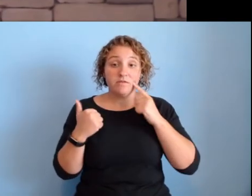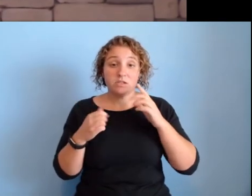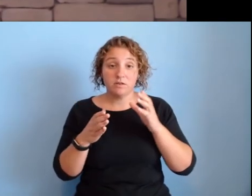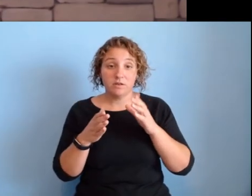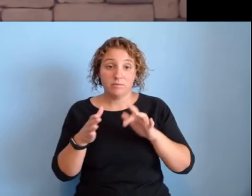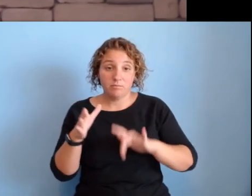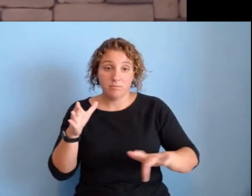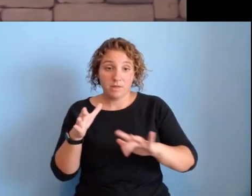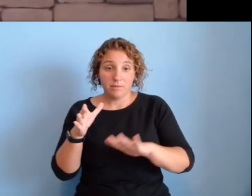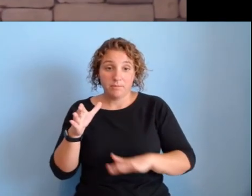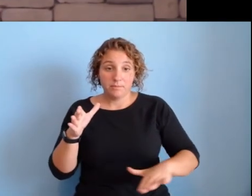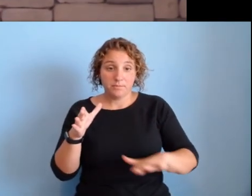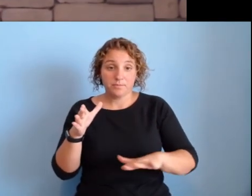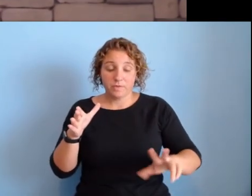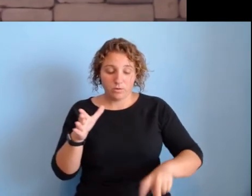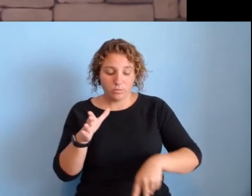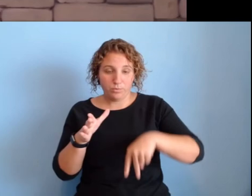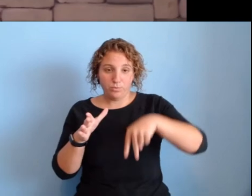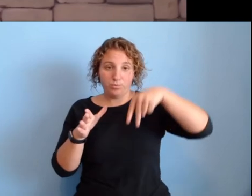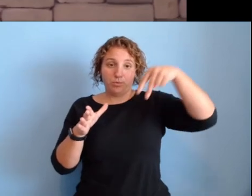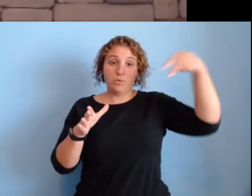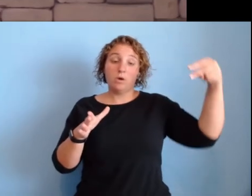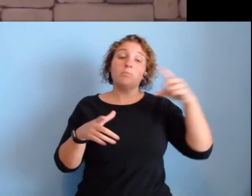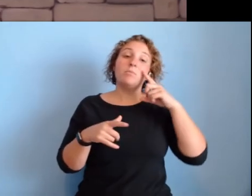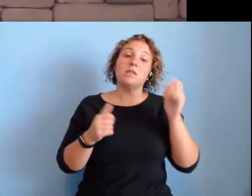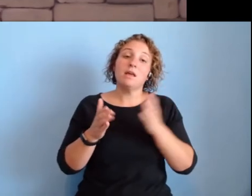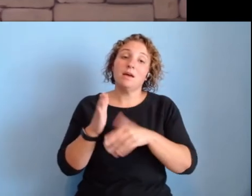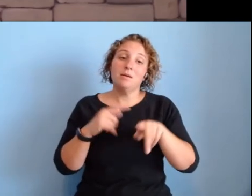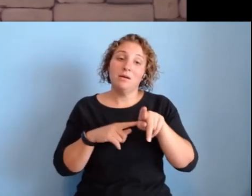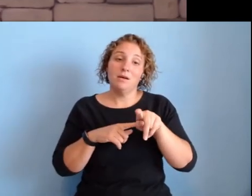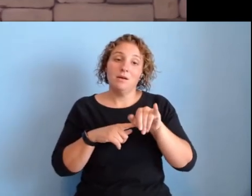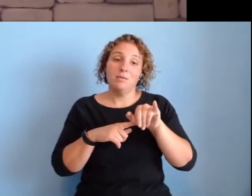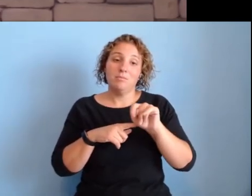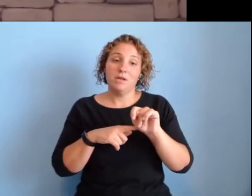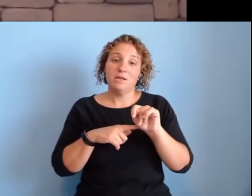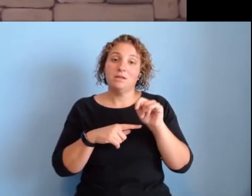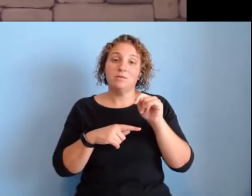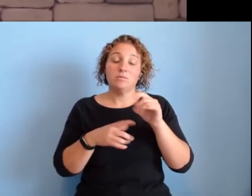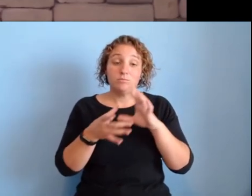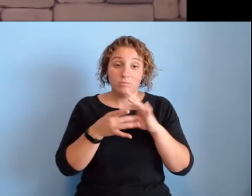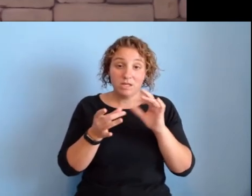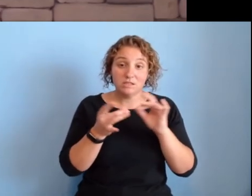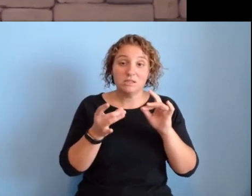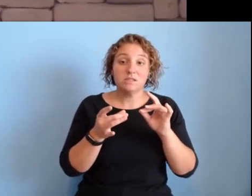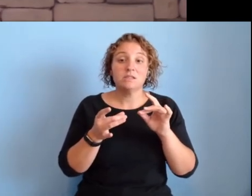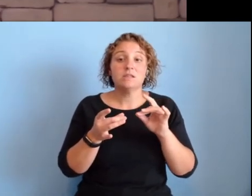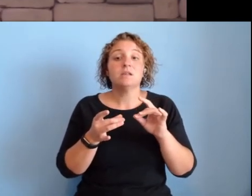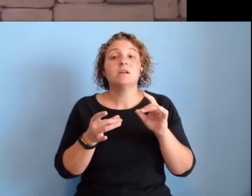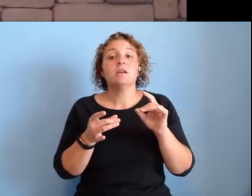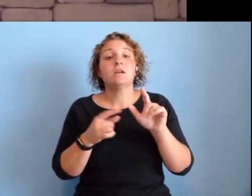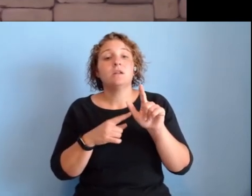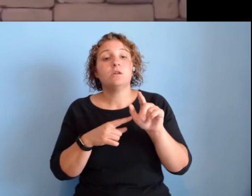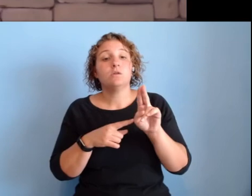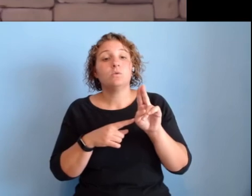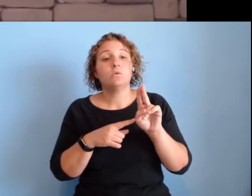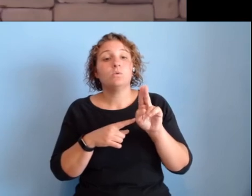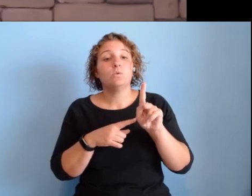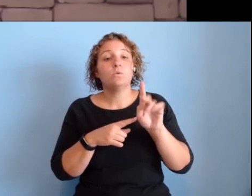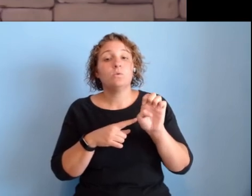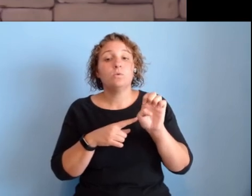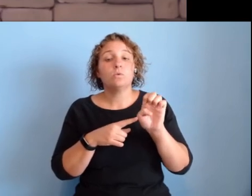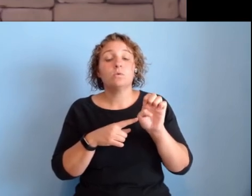We don't know how long he's there, but that pit was mentioned to us in Luke 14, Lazarus, or Luke 16, Lazarus and the rich man, and it talks about this